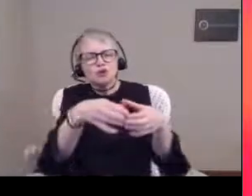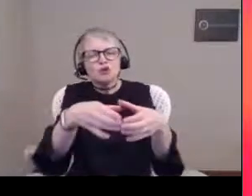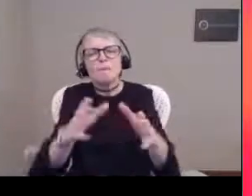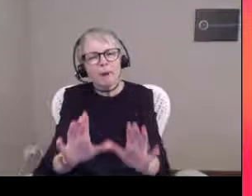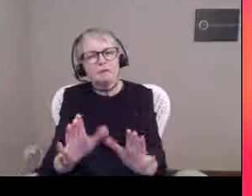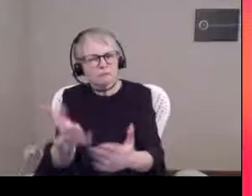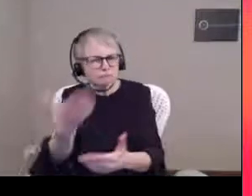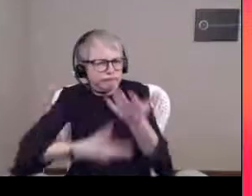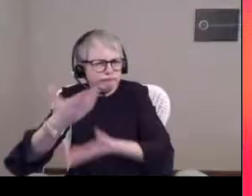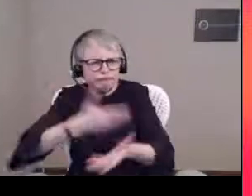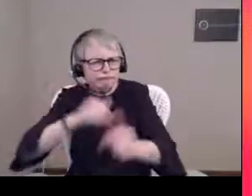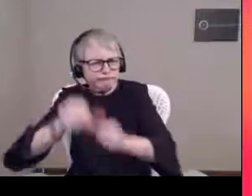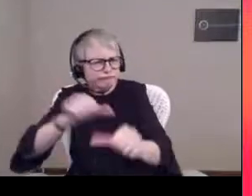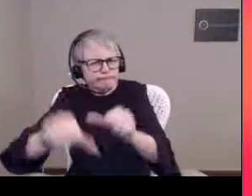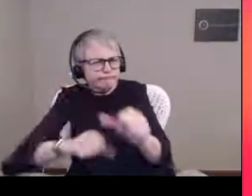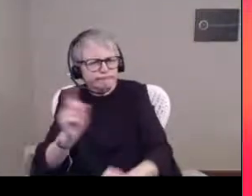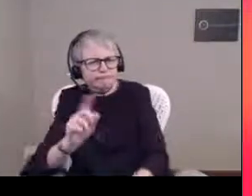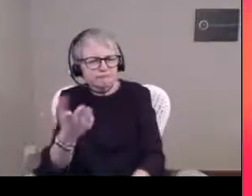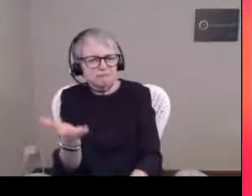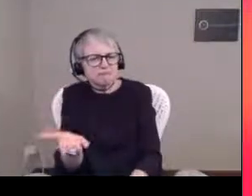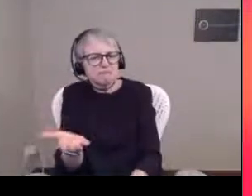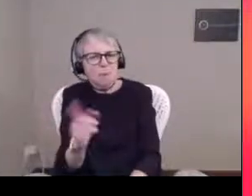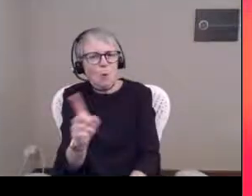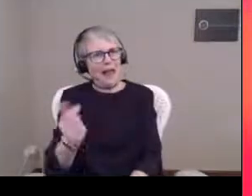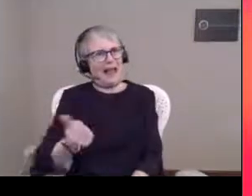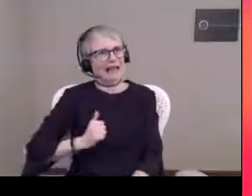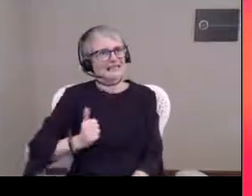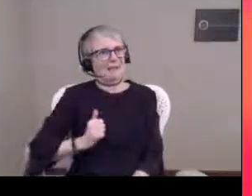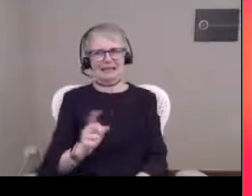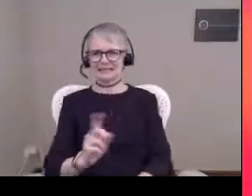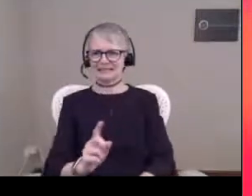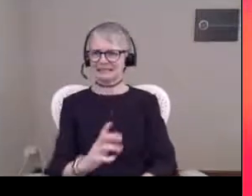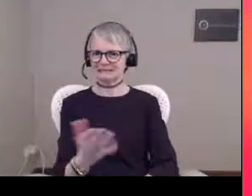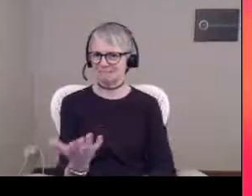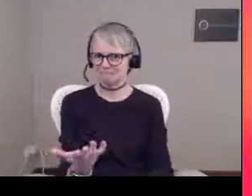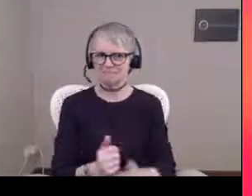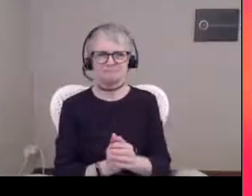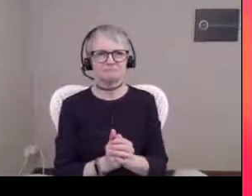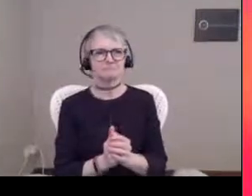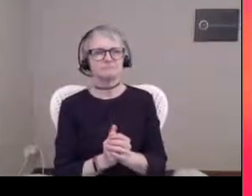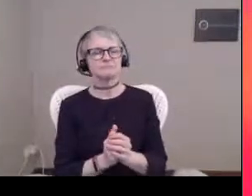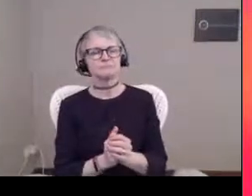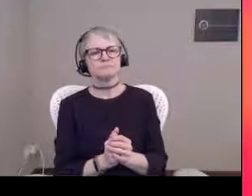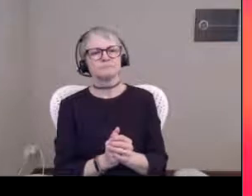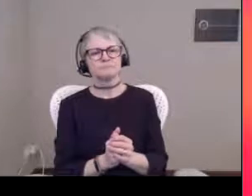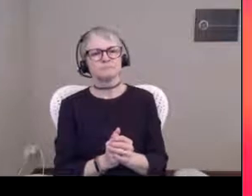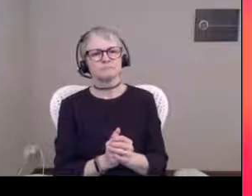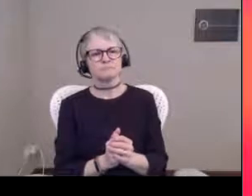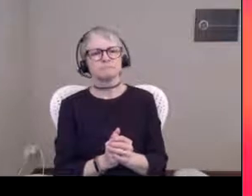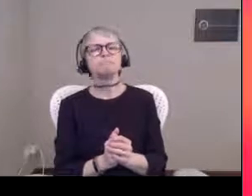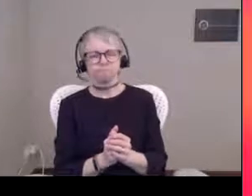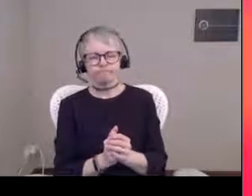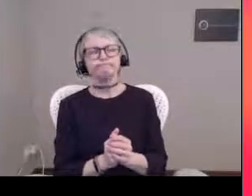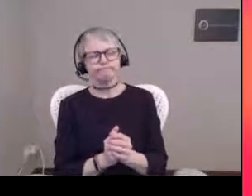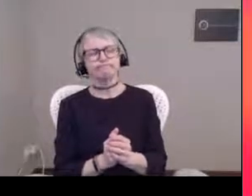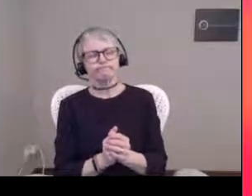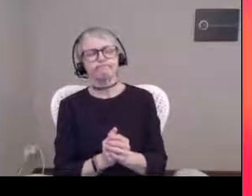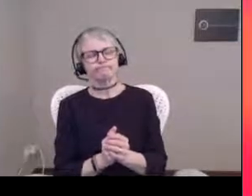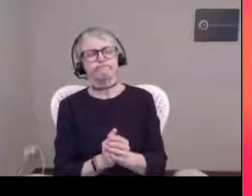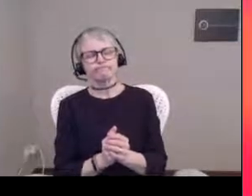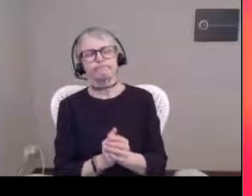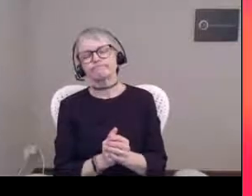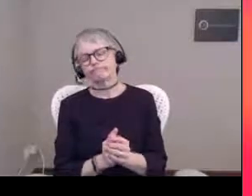through the recruitment process a little bit, what people might expect if they do apply for a job with ITV? Yeah, it does vary at the